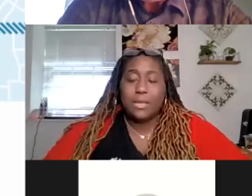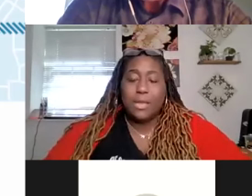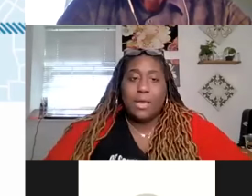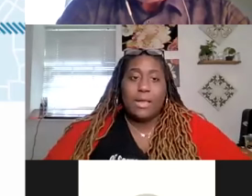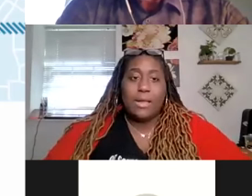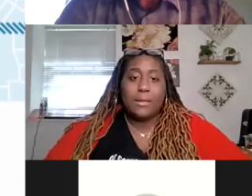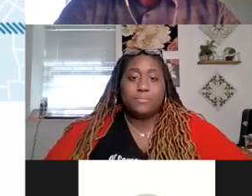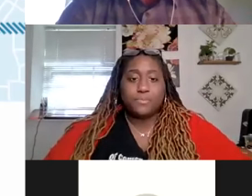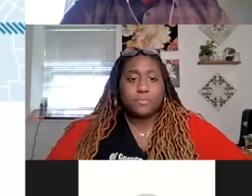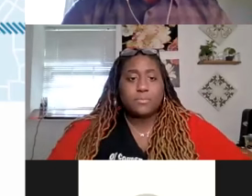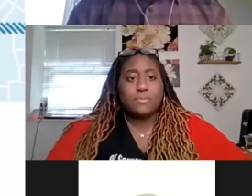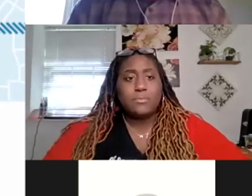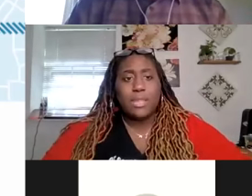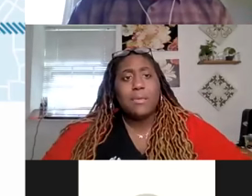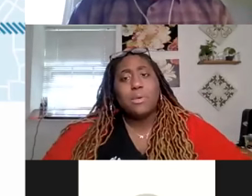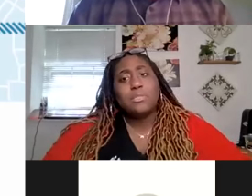needed.